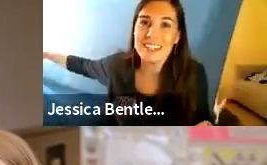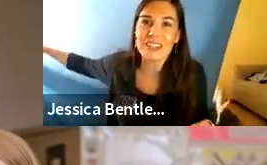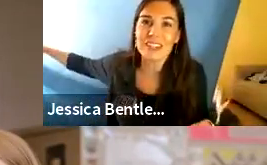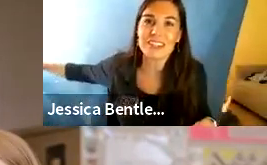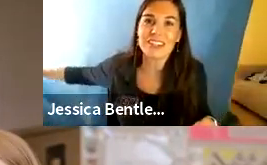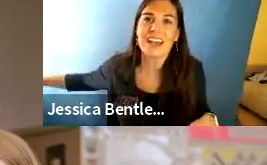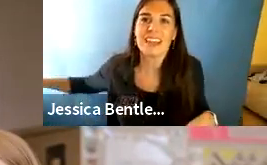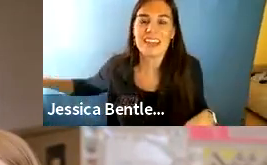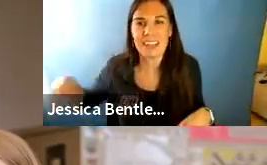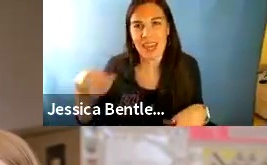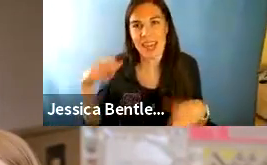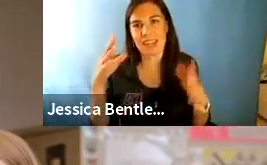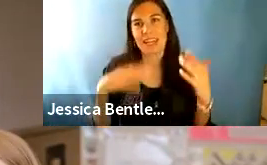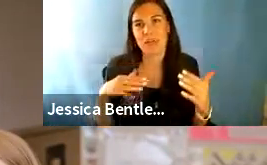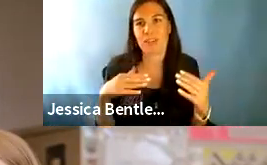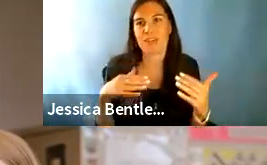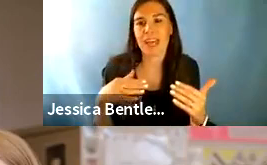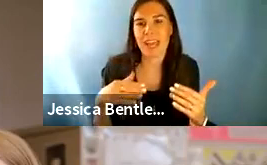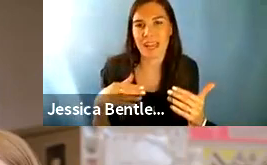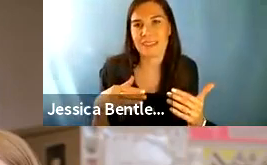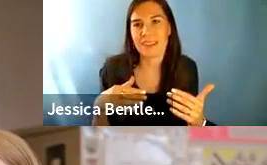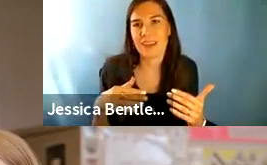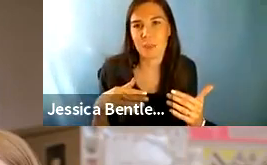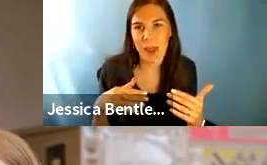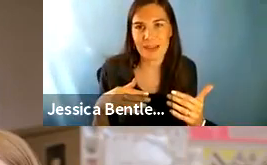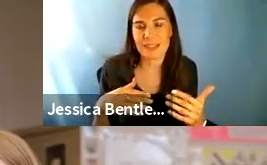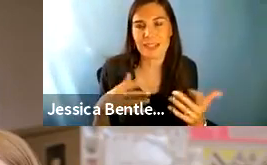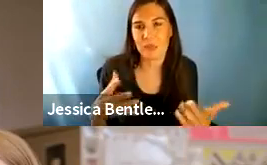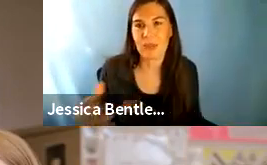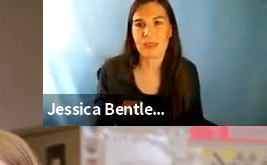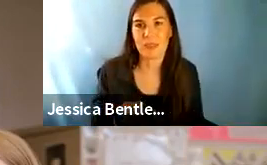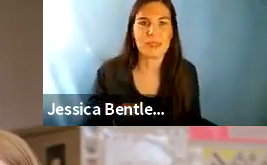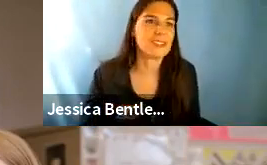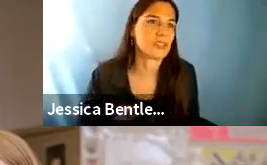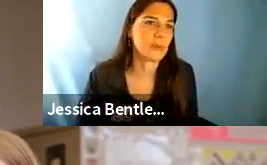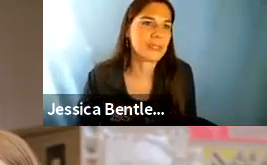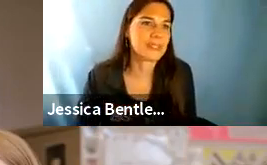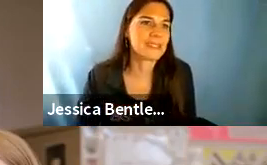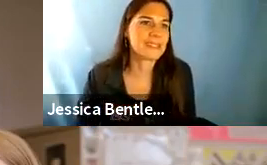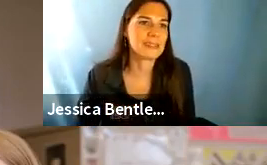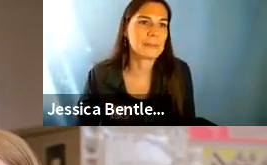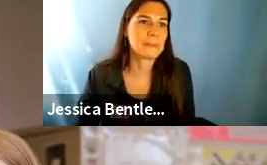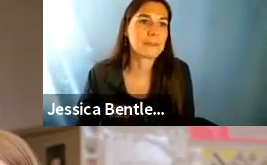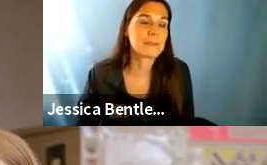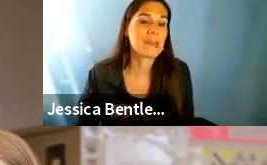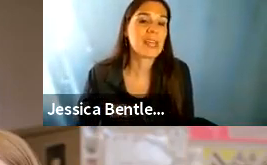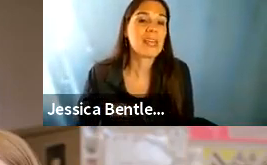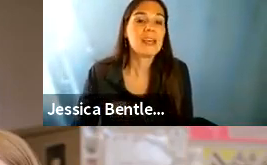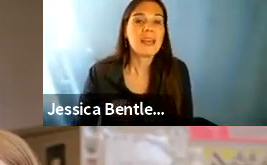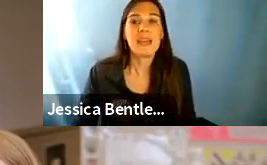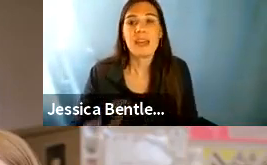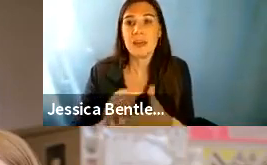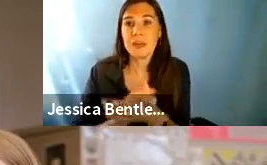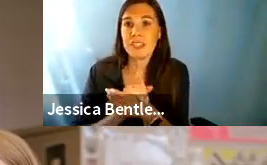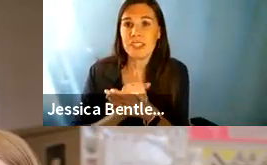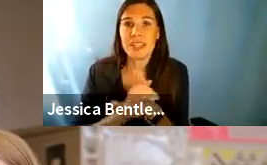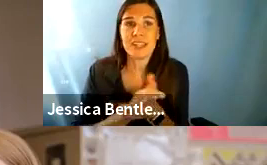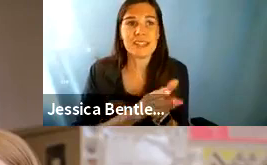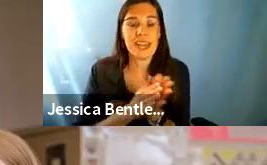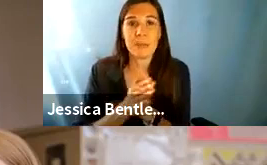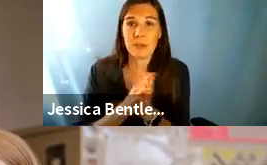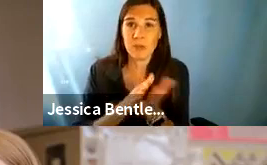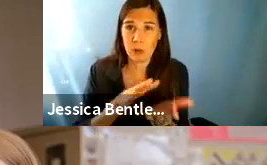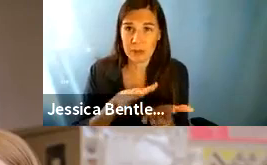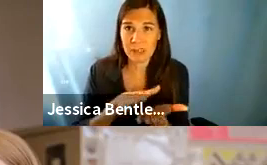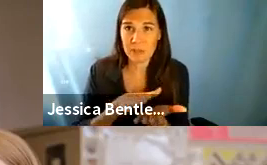and seniors, they then get more of that hands-on practice with those interpreting skills. Image